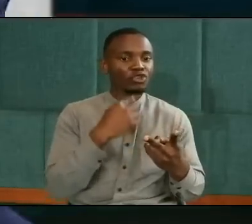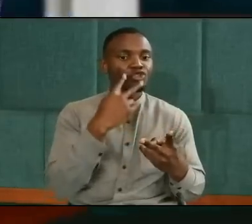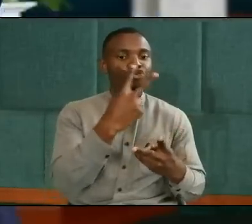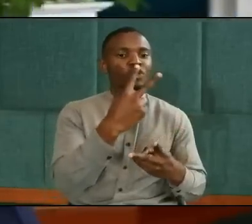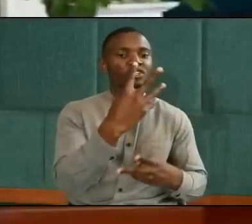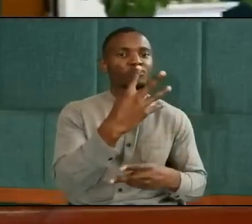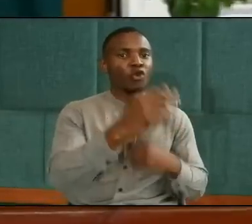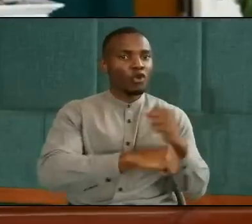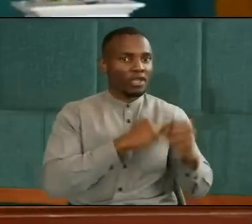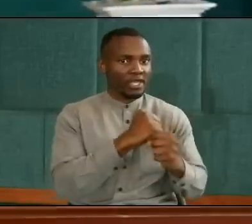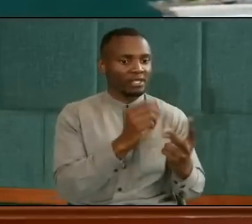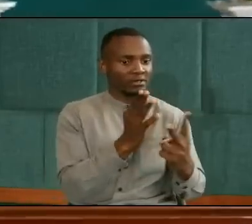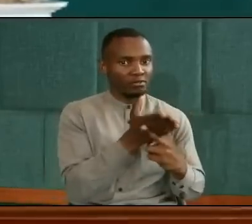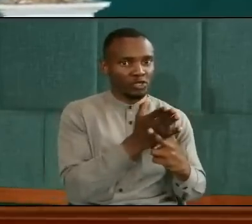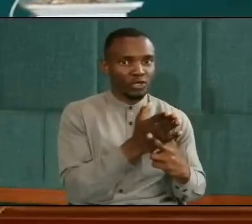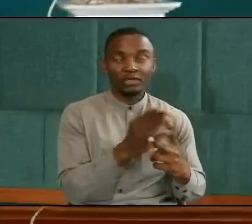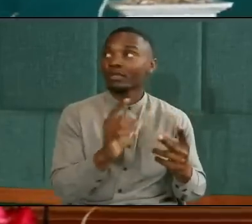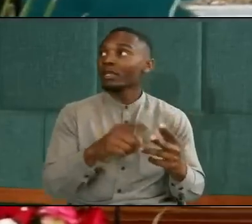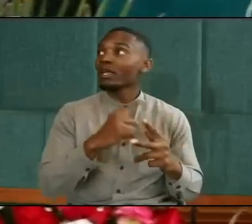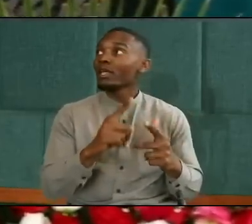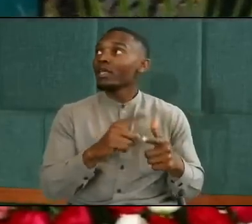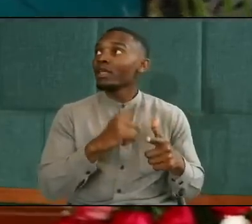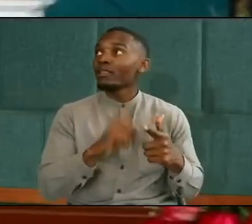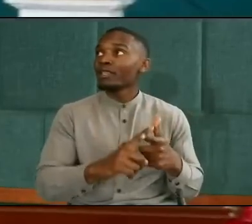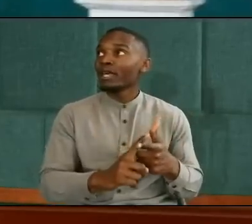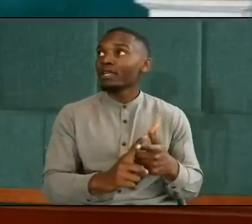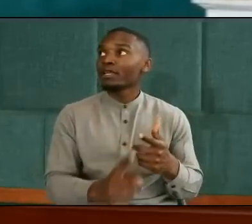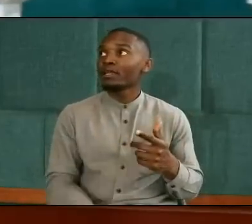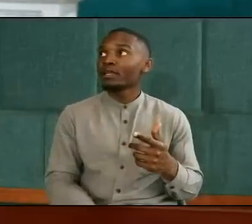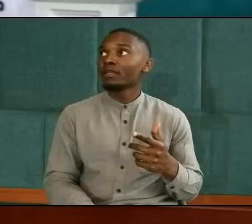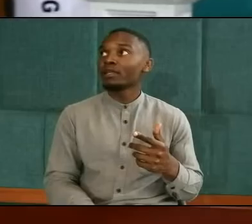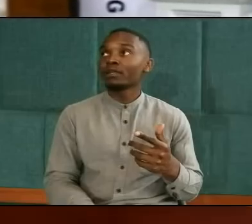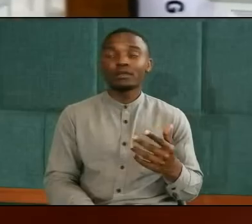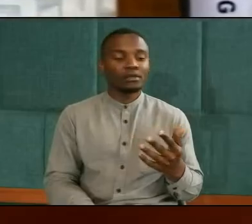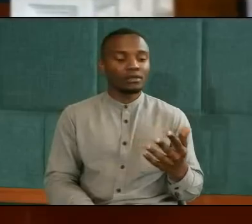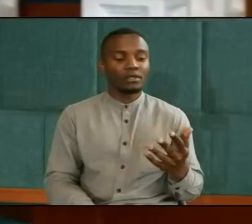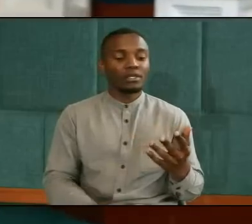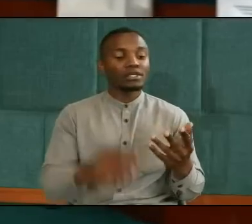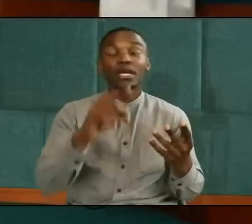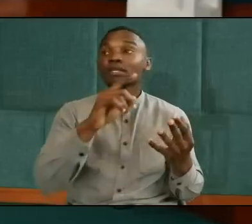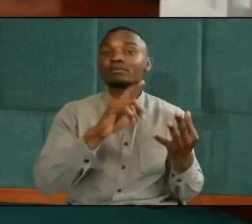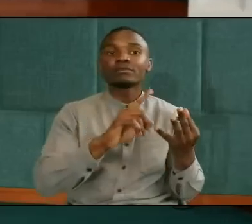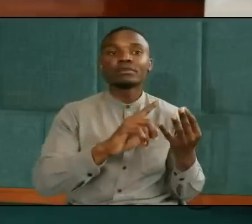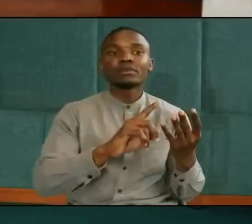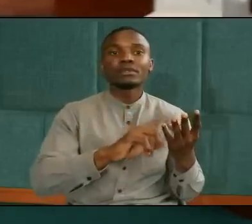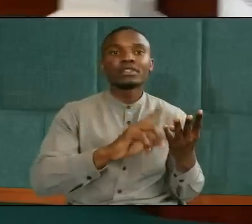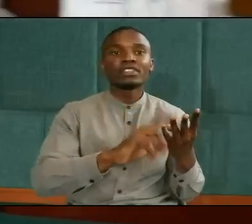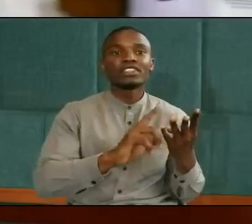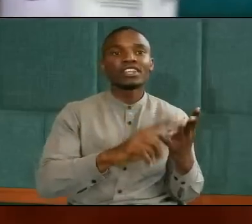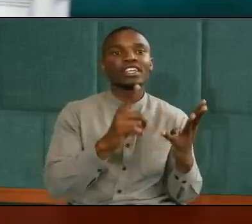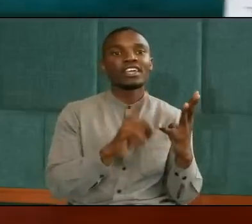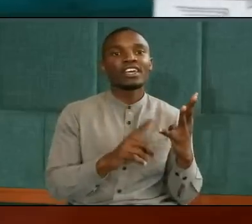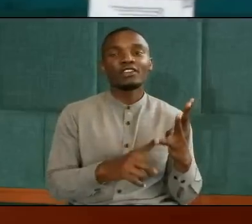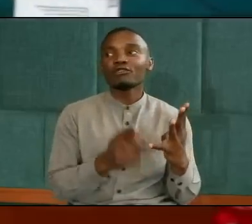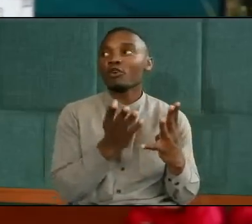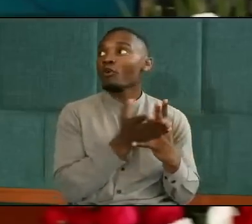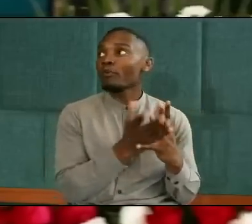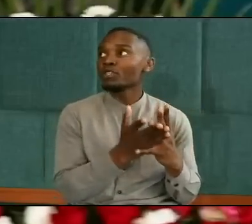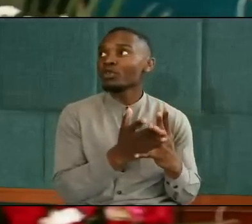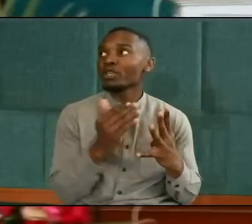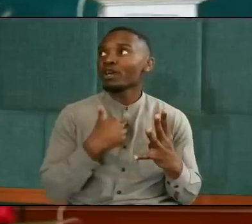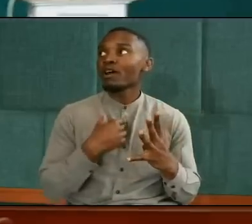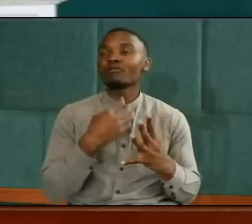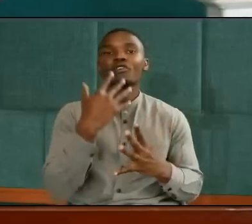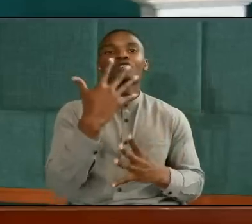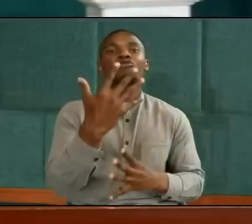pause between sign 3 and sign 4. And then after November 13,